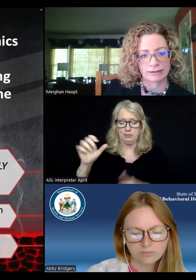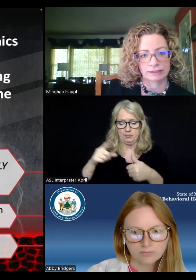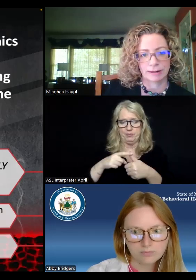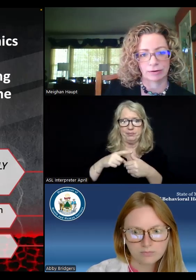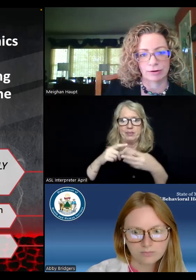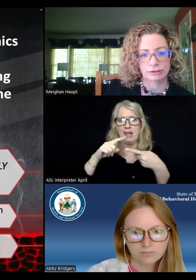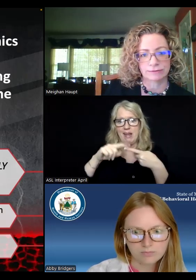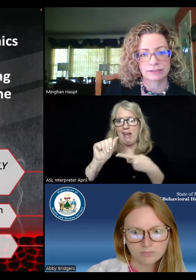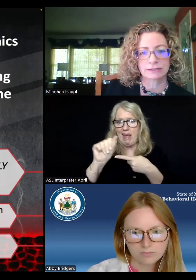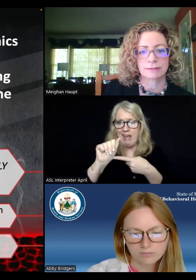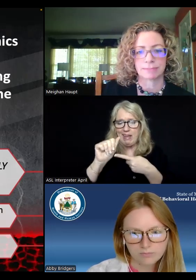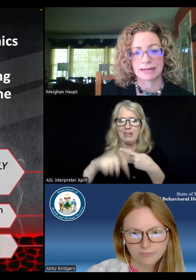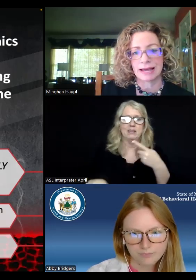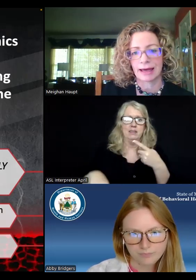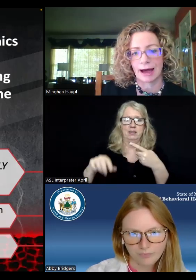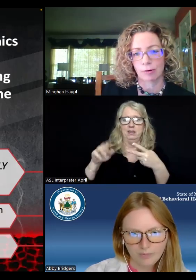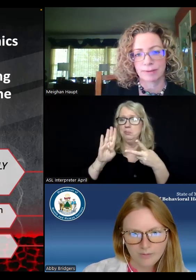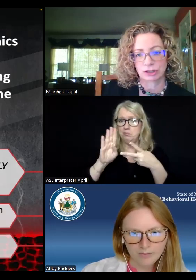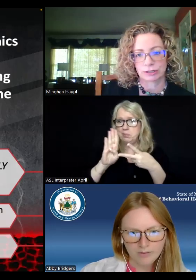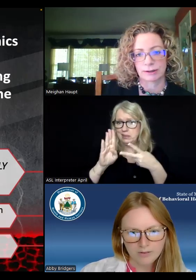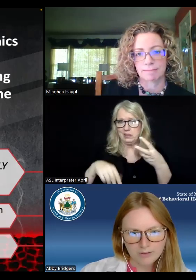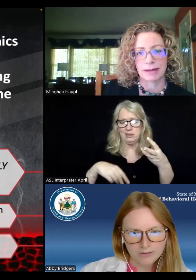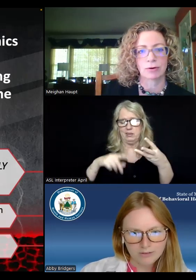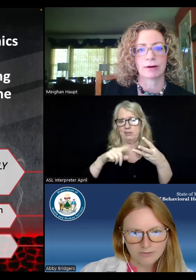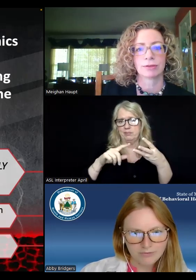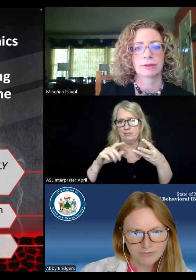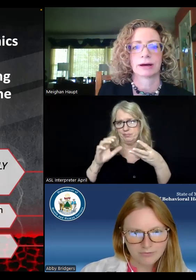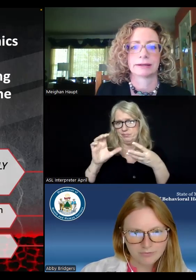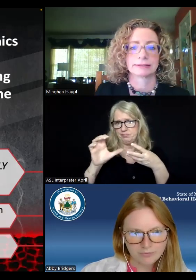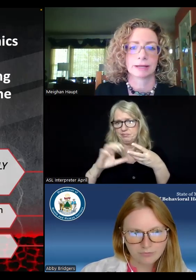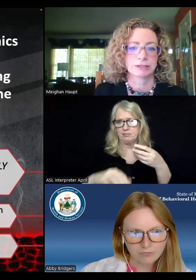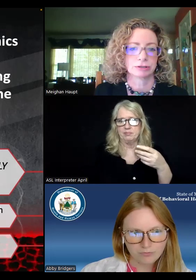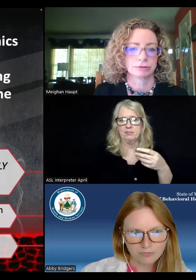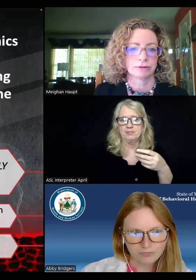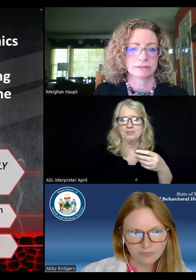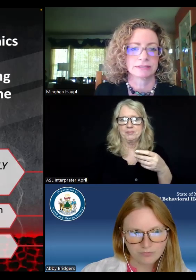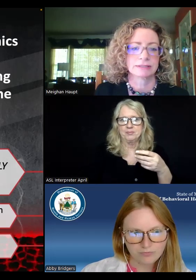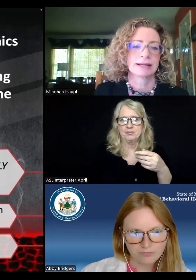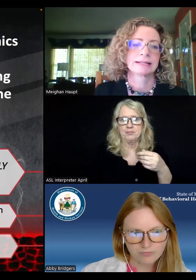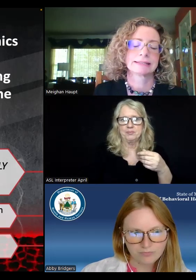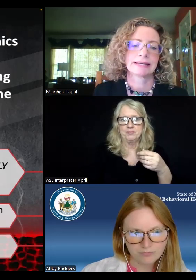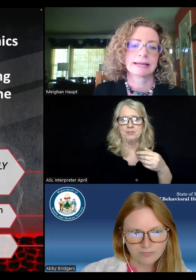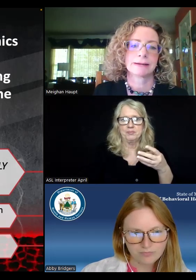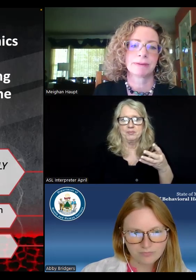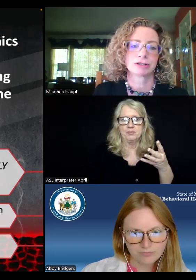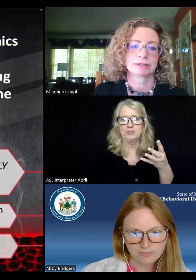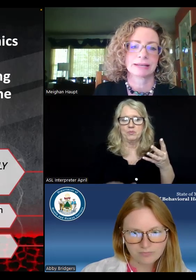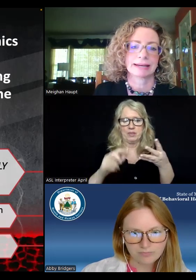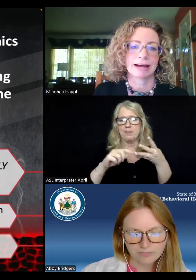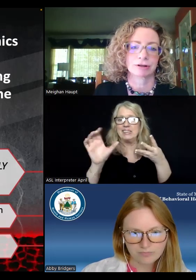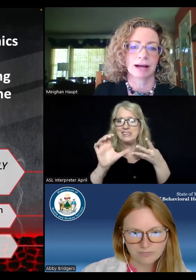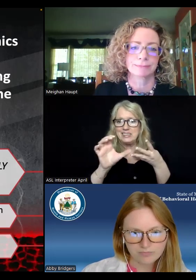A, crisis mental health services. B, outpatient mental health and substance use services, C,